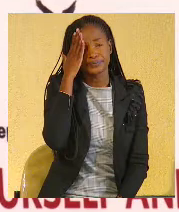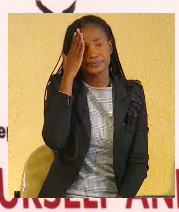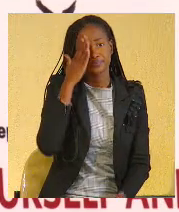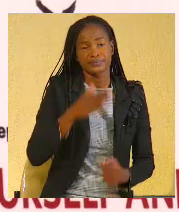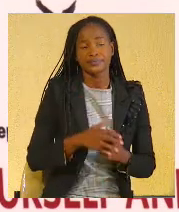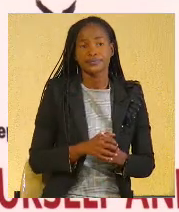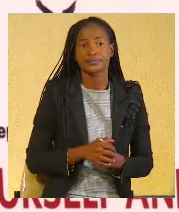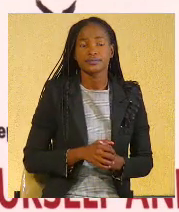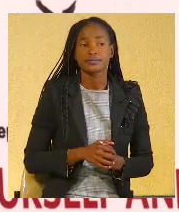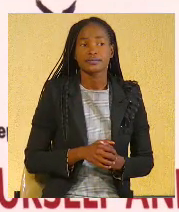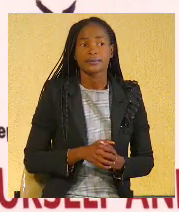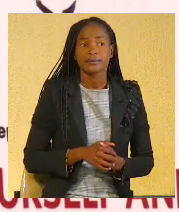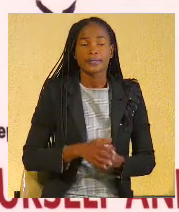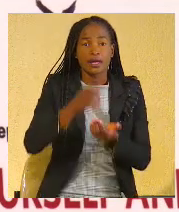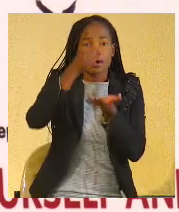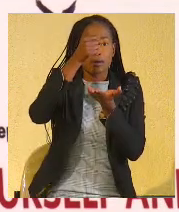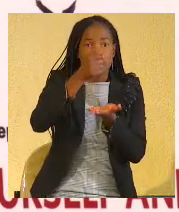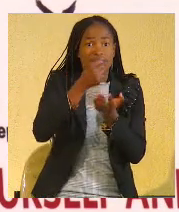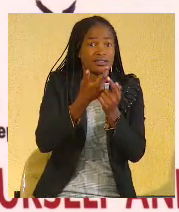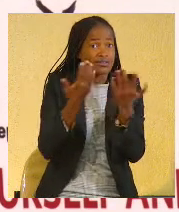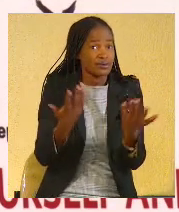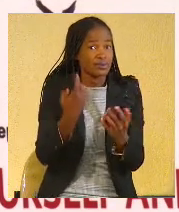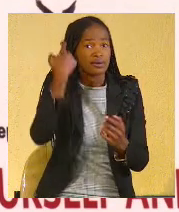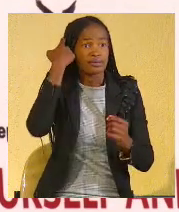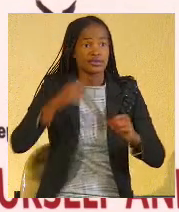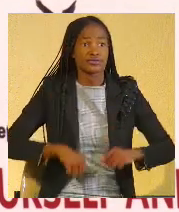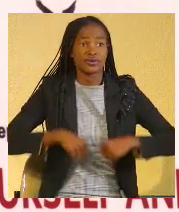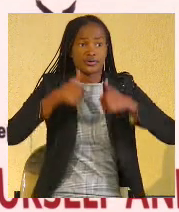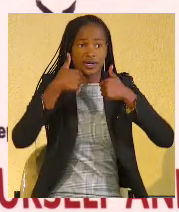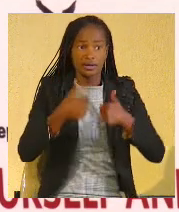in the emergency budget for the Ministry of Health